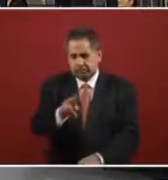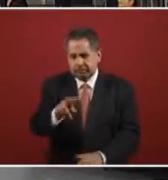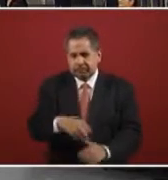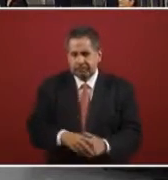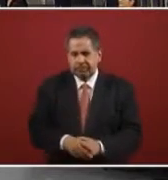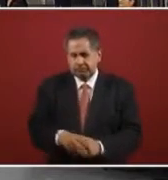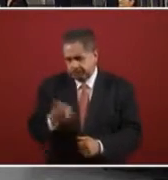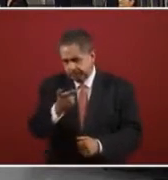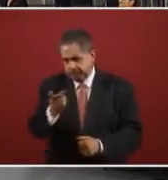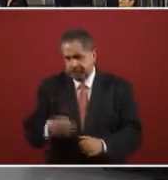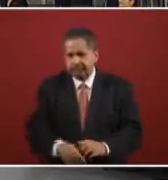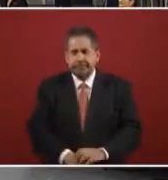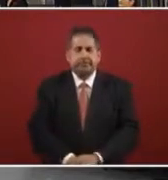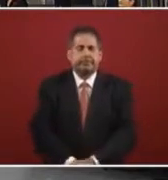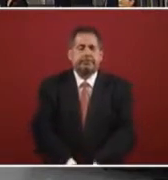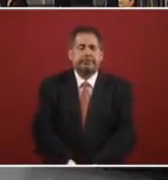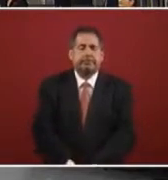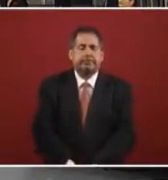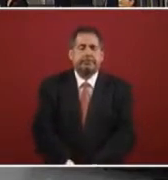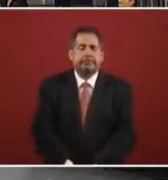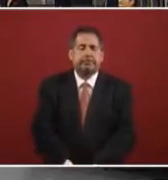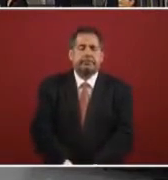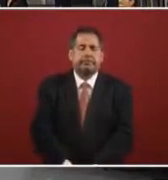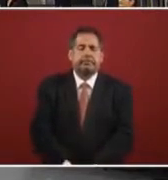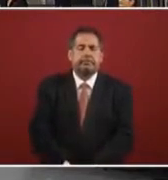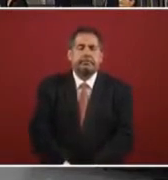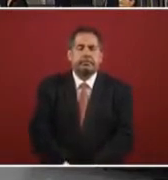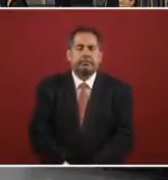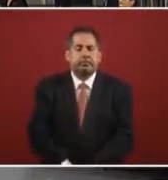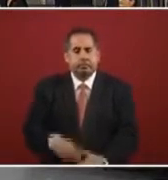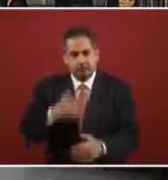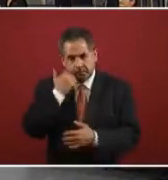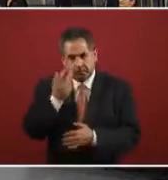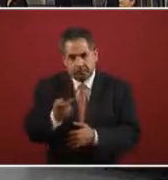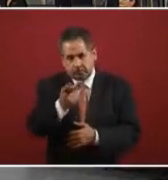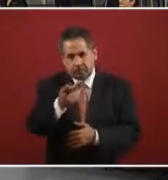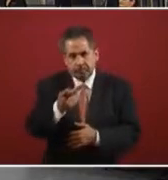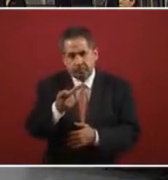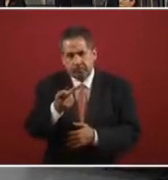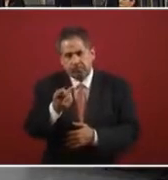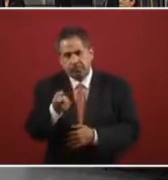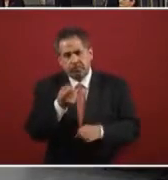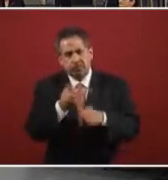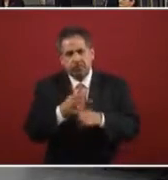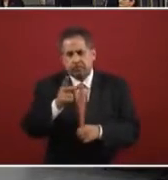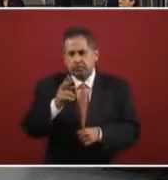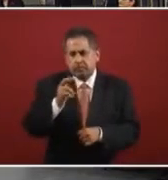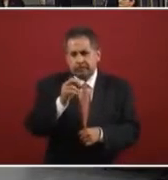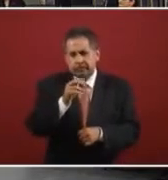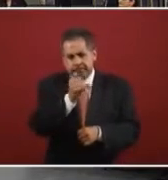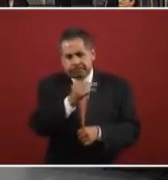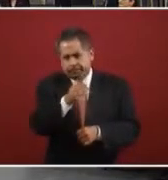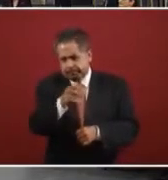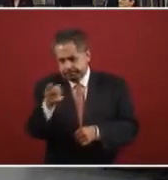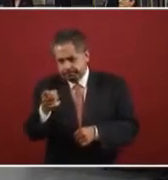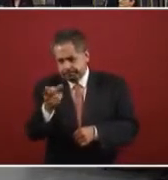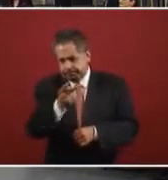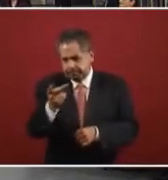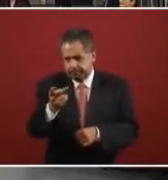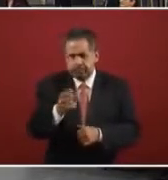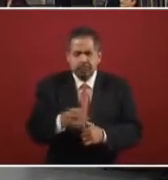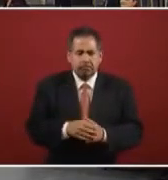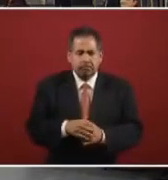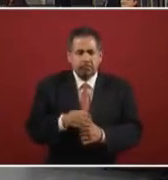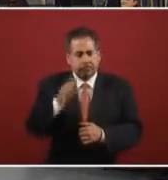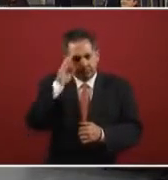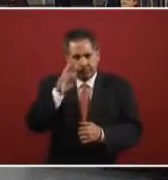Two of Los you, dos. two of you. Ok. Le quería preguntar al secretario Profeco. si terminó usted, I señor, wanted to ask the pero Secretary ya,